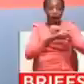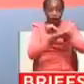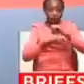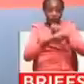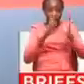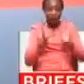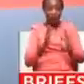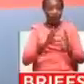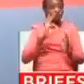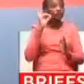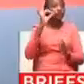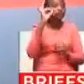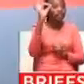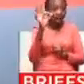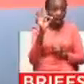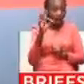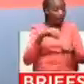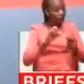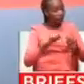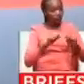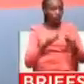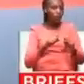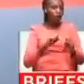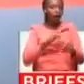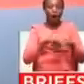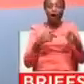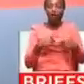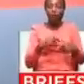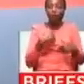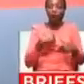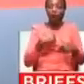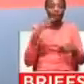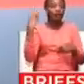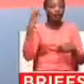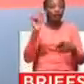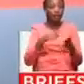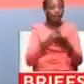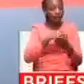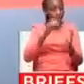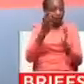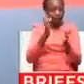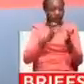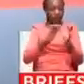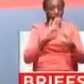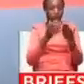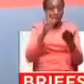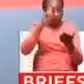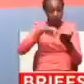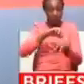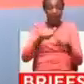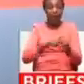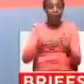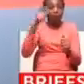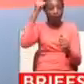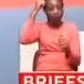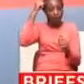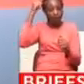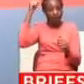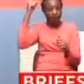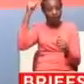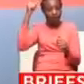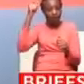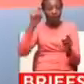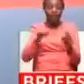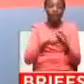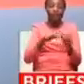has a star. Even in the Bible, we read about how Joseph had a dream, and in his dream, the 11